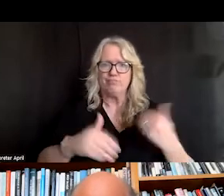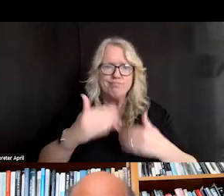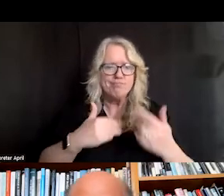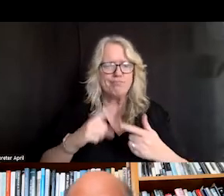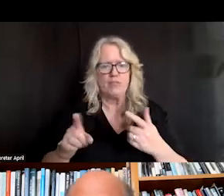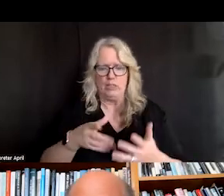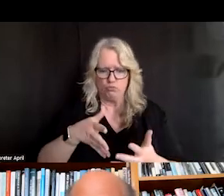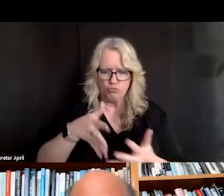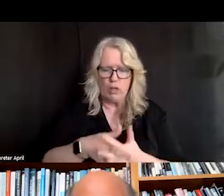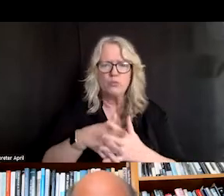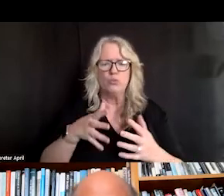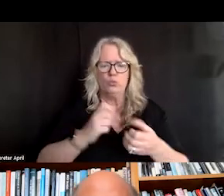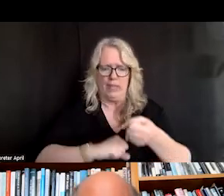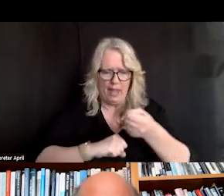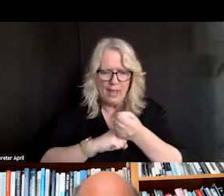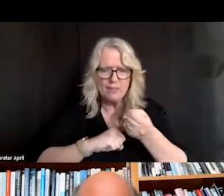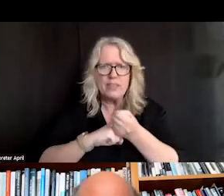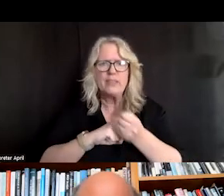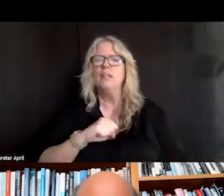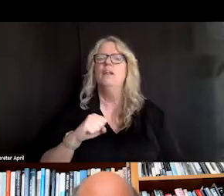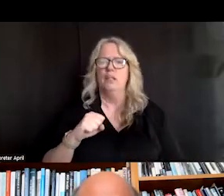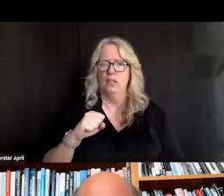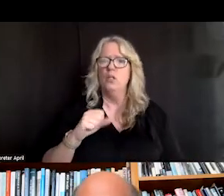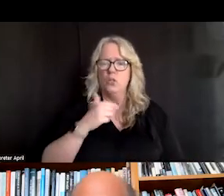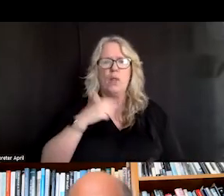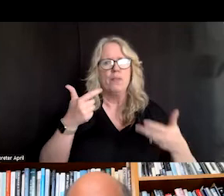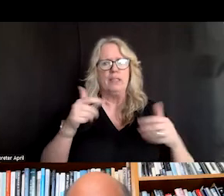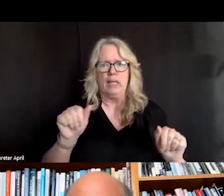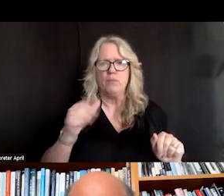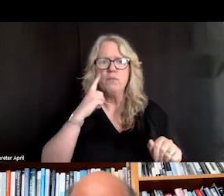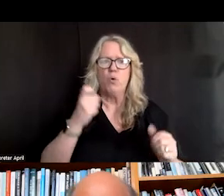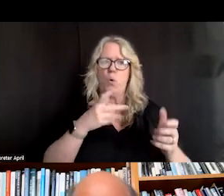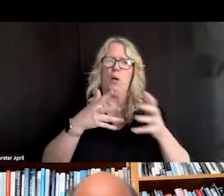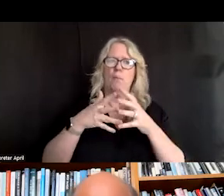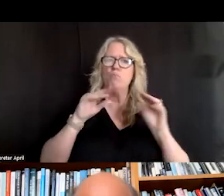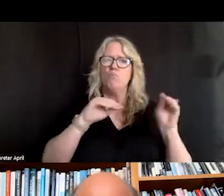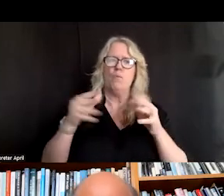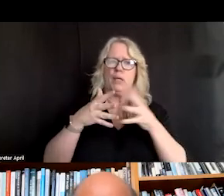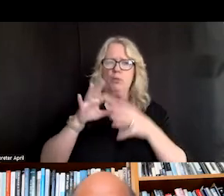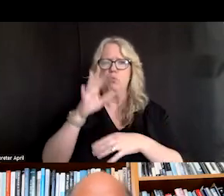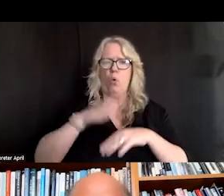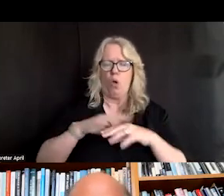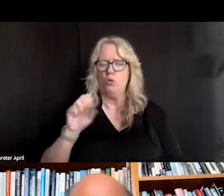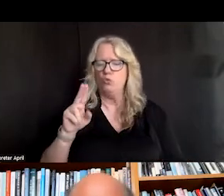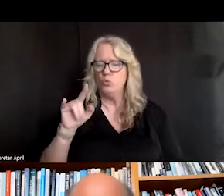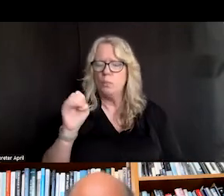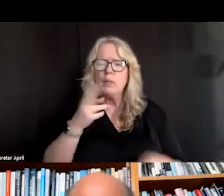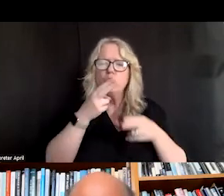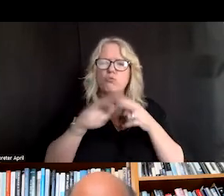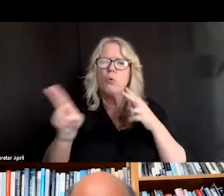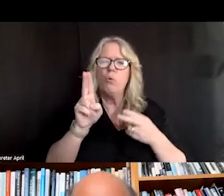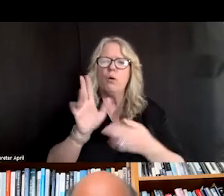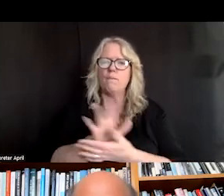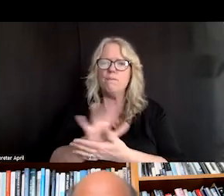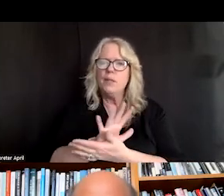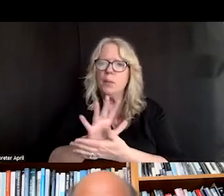grassroots advocacy. And I view this effort, Moving America's Soul on Suicide, this series of short films,